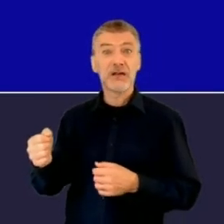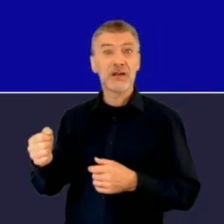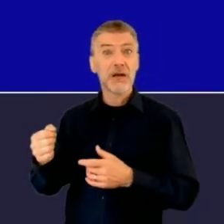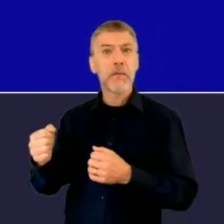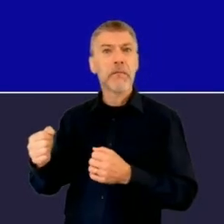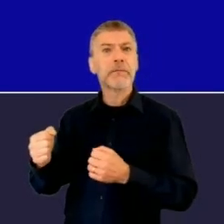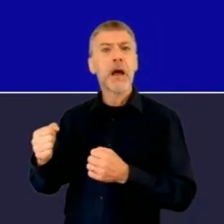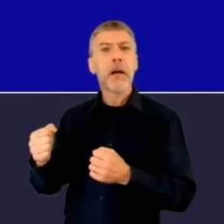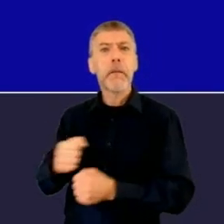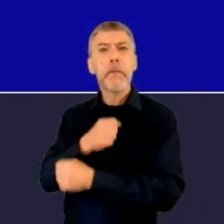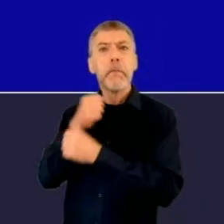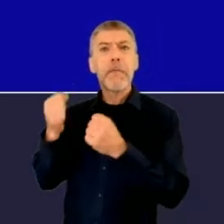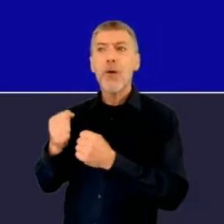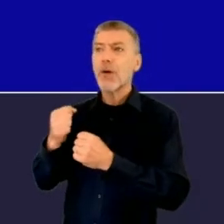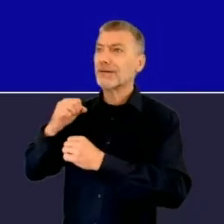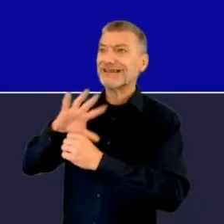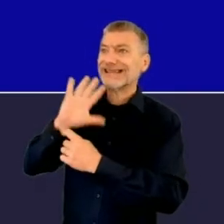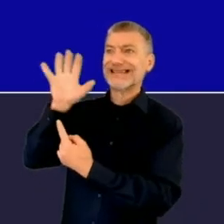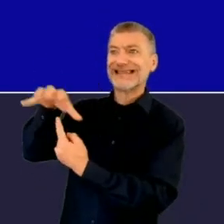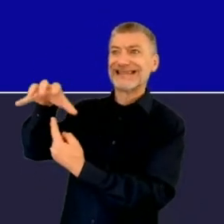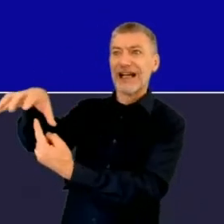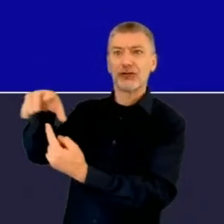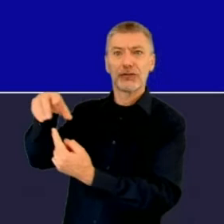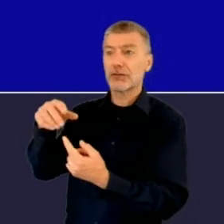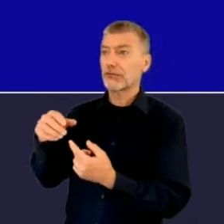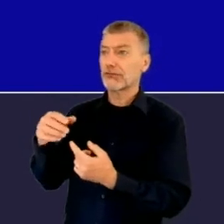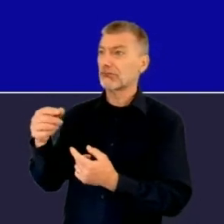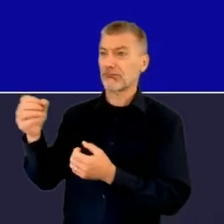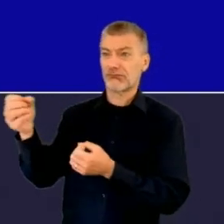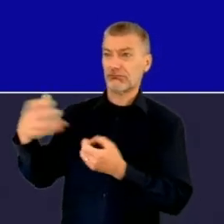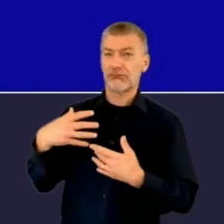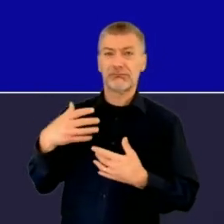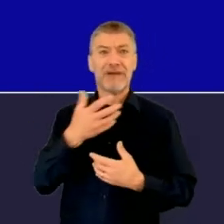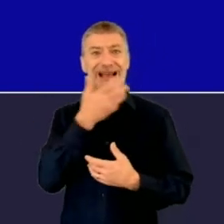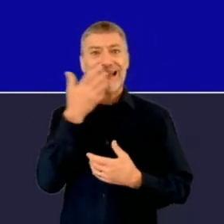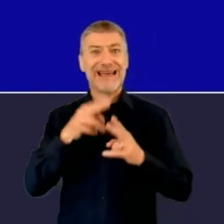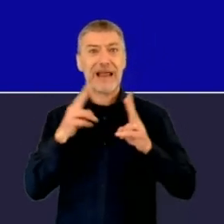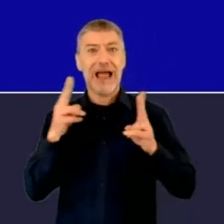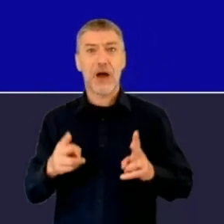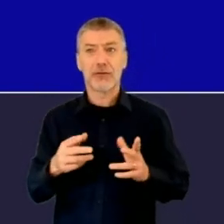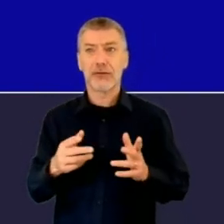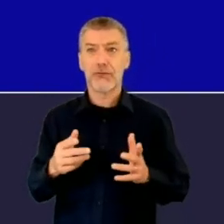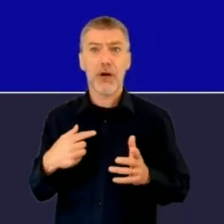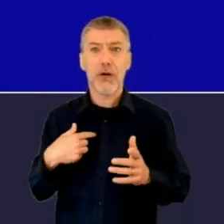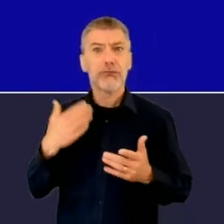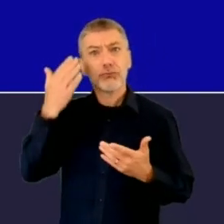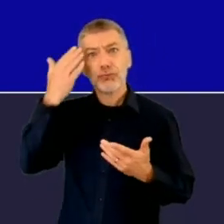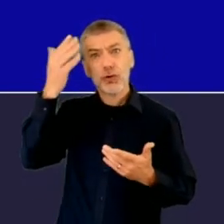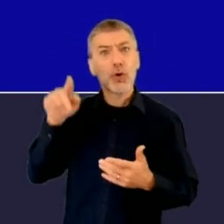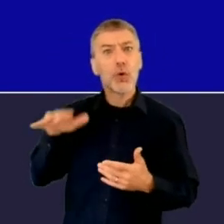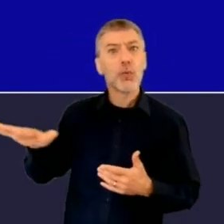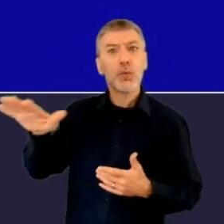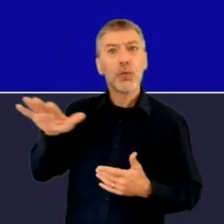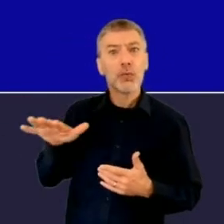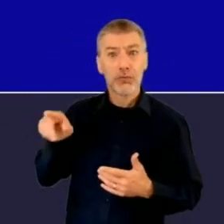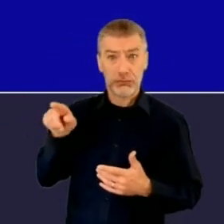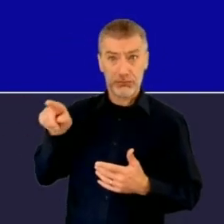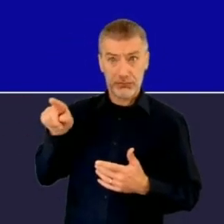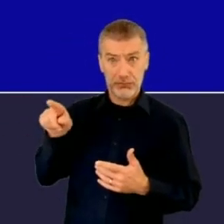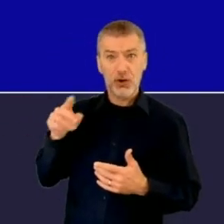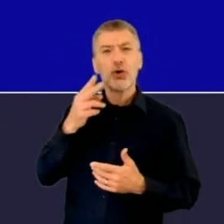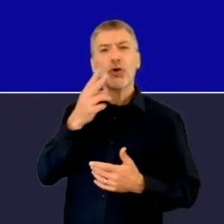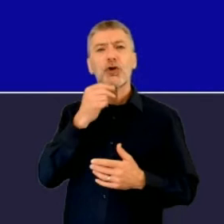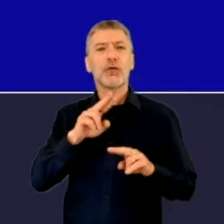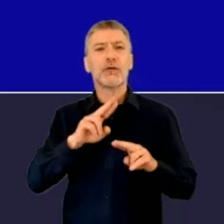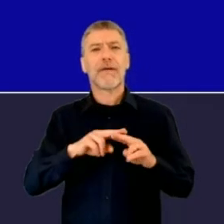our homes, a lot of these technologies at the moment are currently using fossil fuels to power